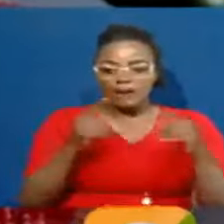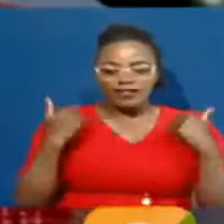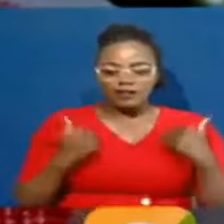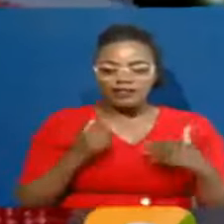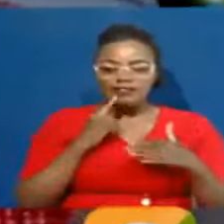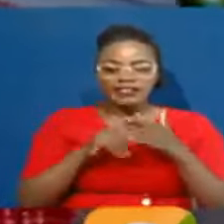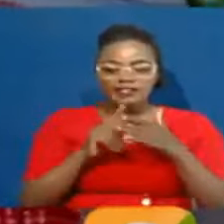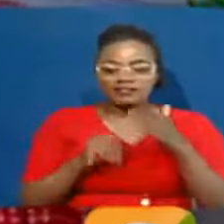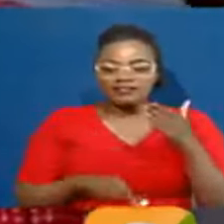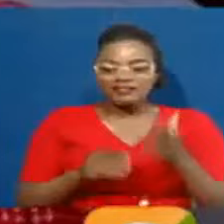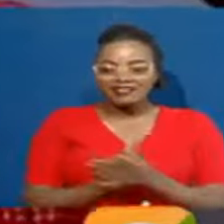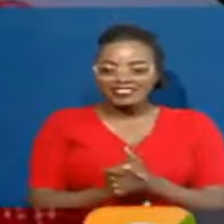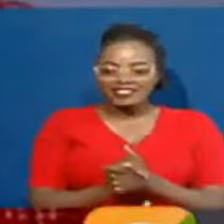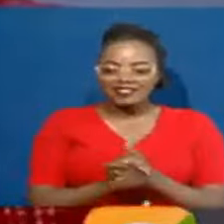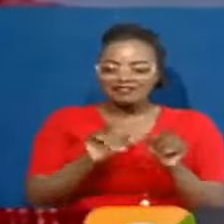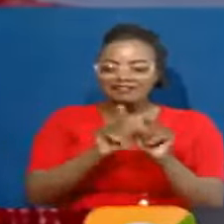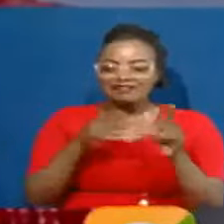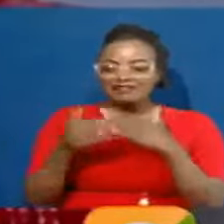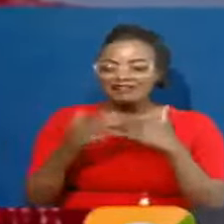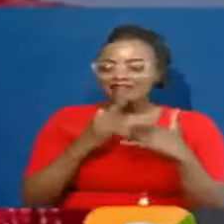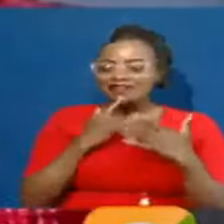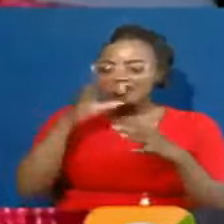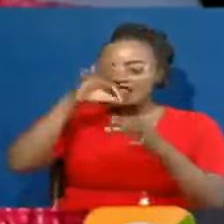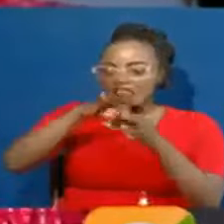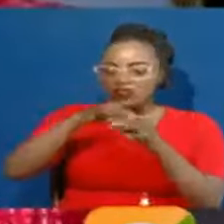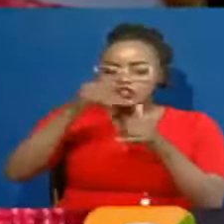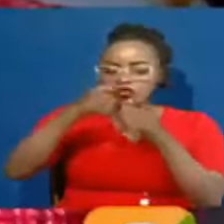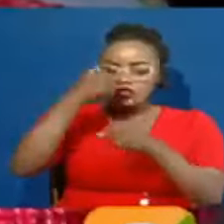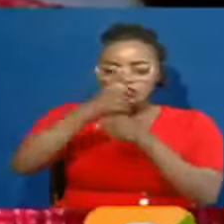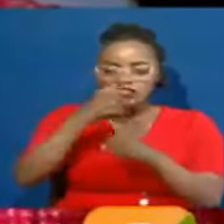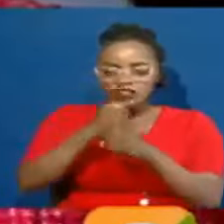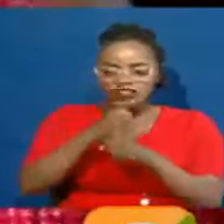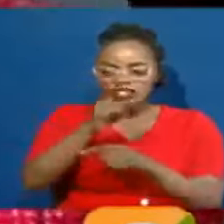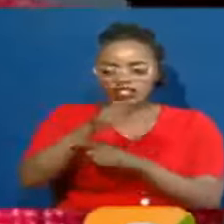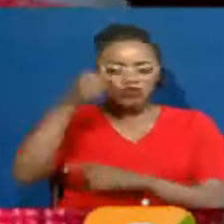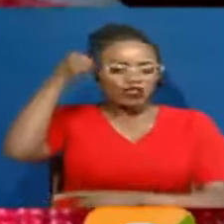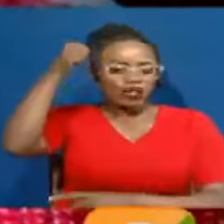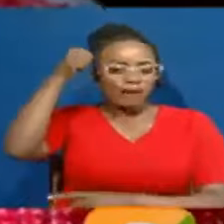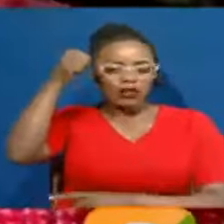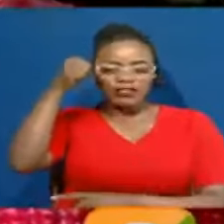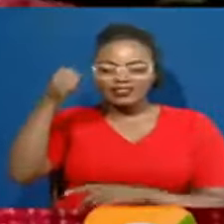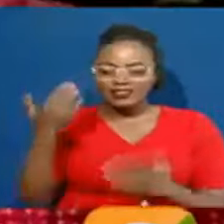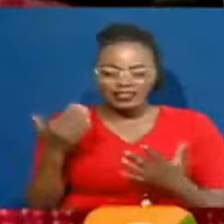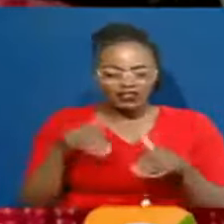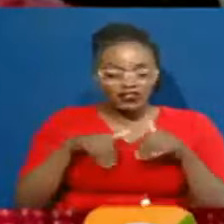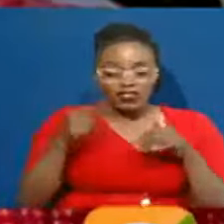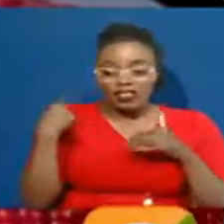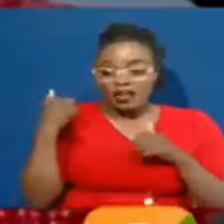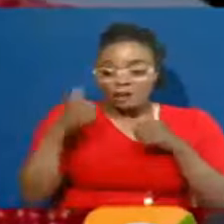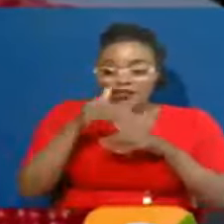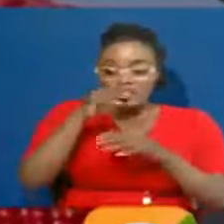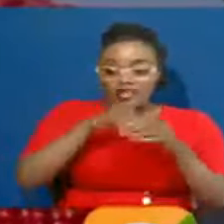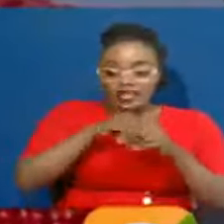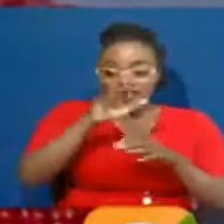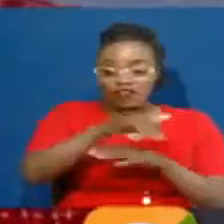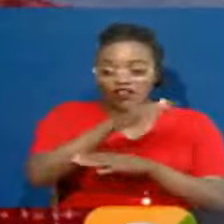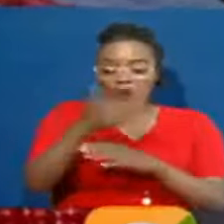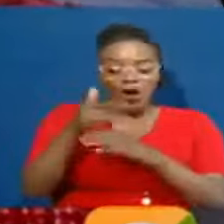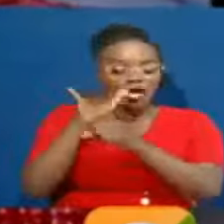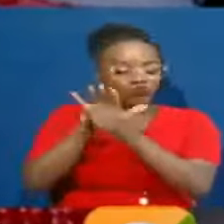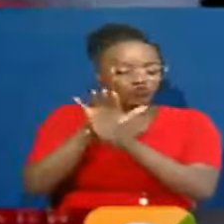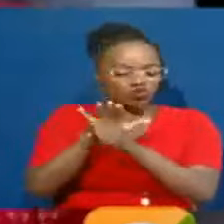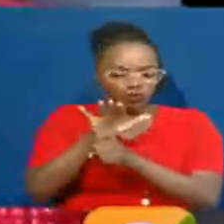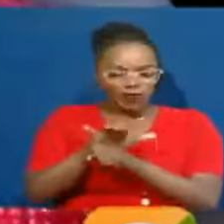say, whatever has happened, even the vote that was taken was totally political. The numbers that were in parliament were